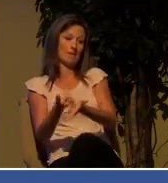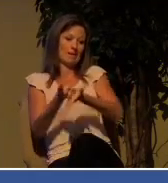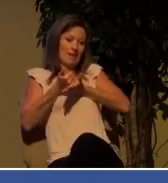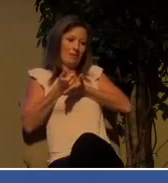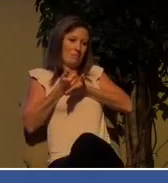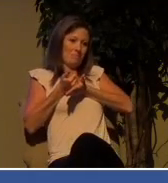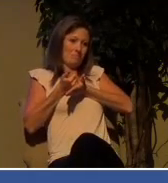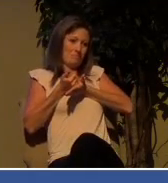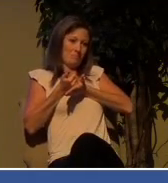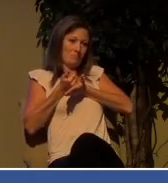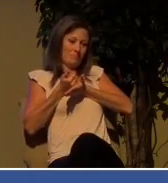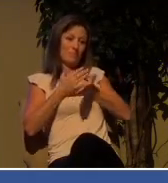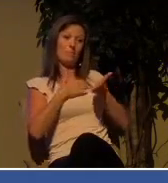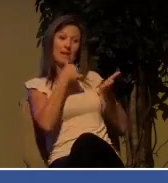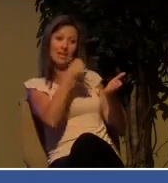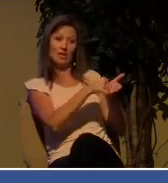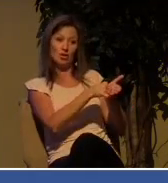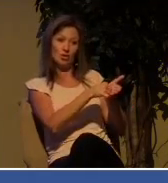Here it is.